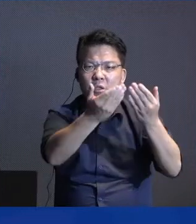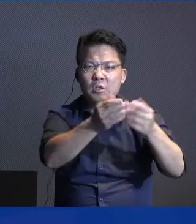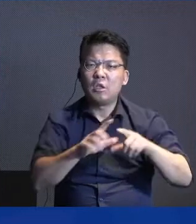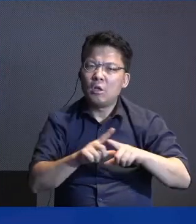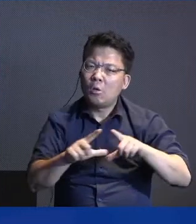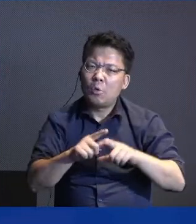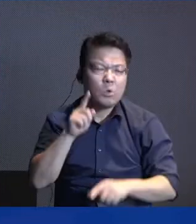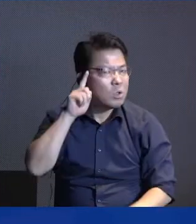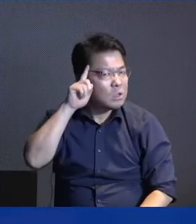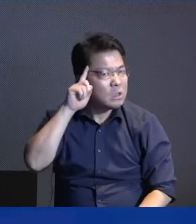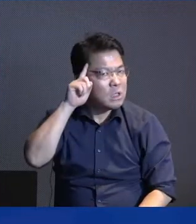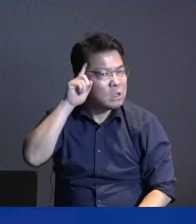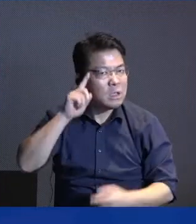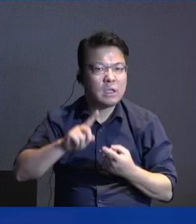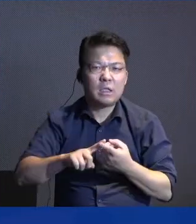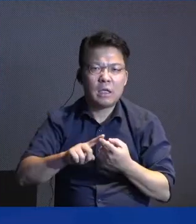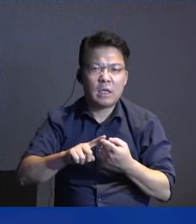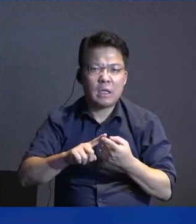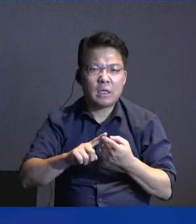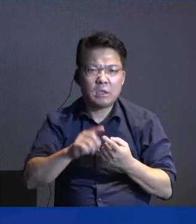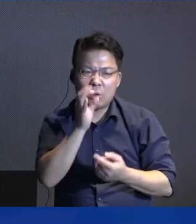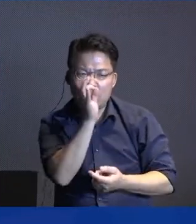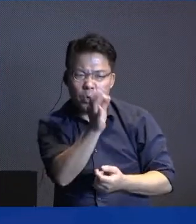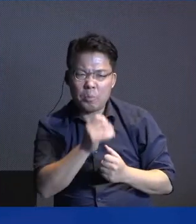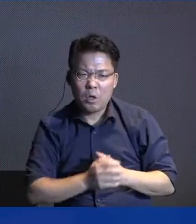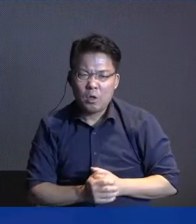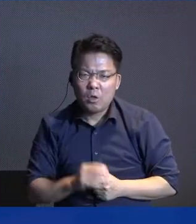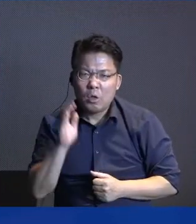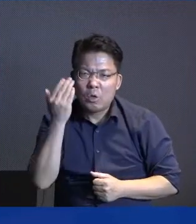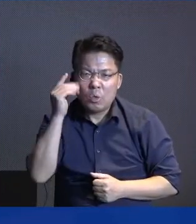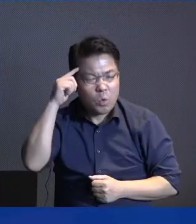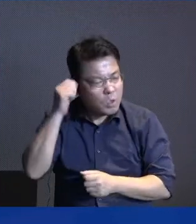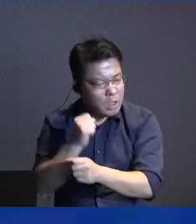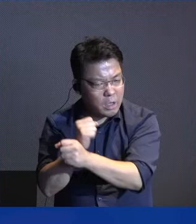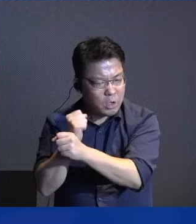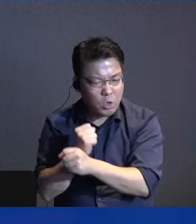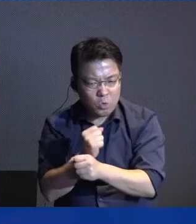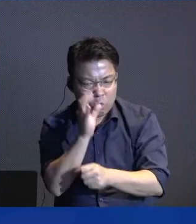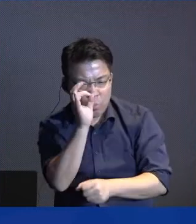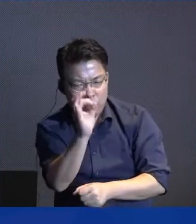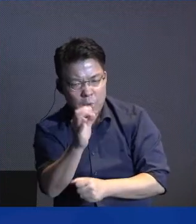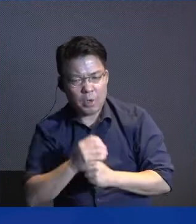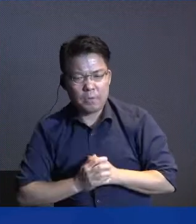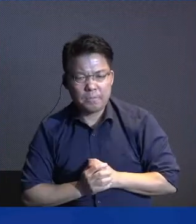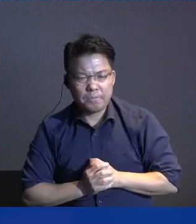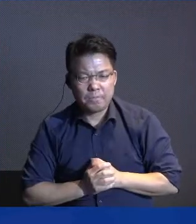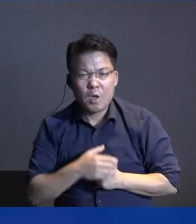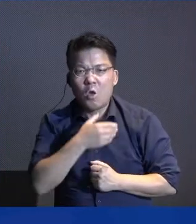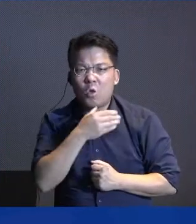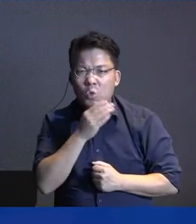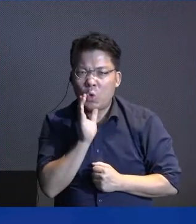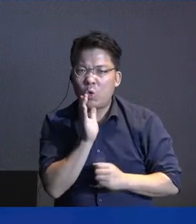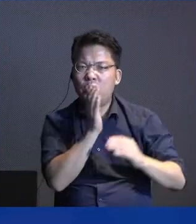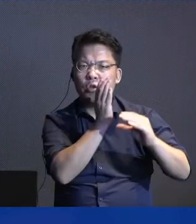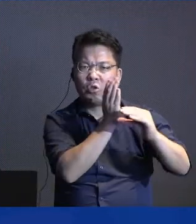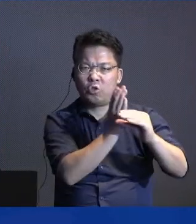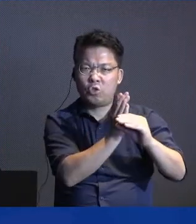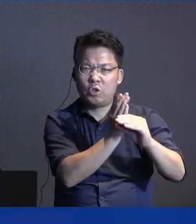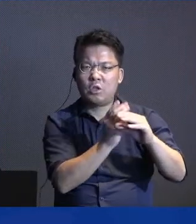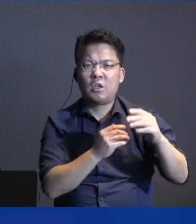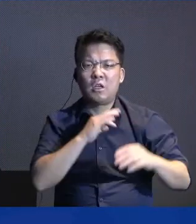shows that the overall stress of life among older adults, among people who are age 65 and